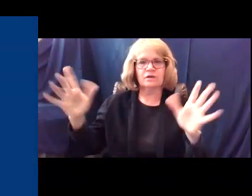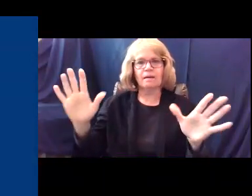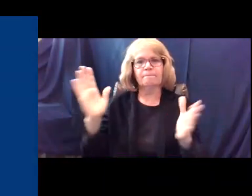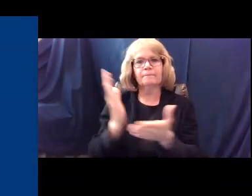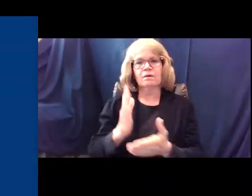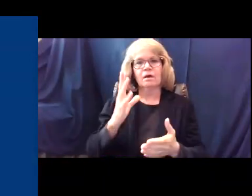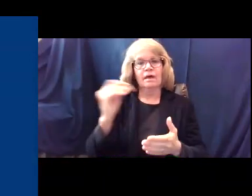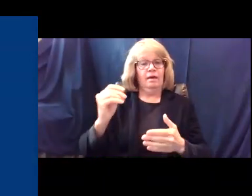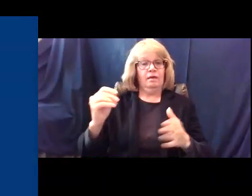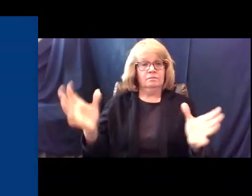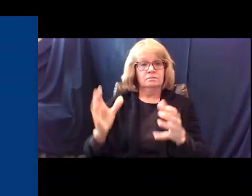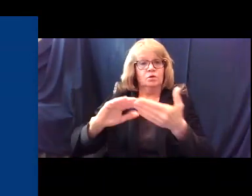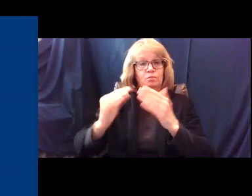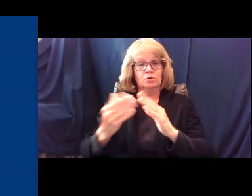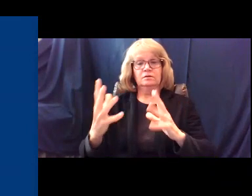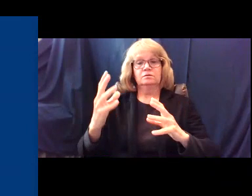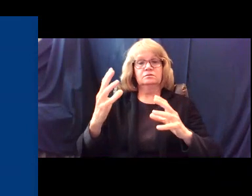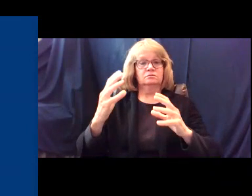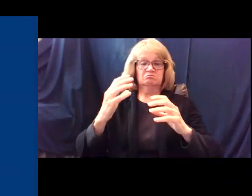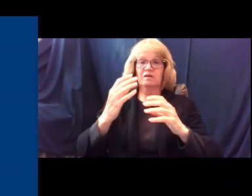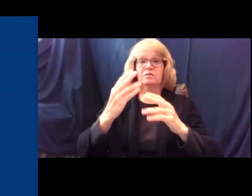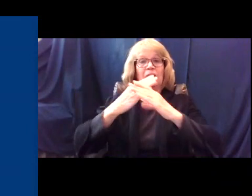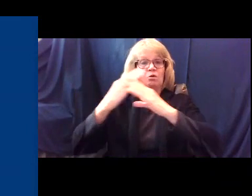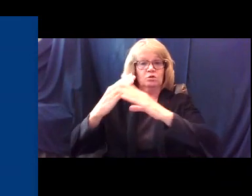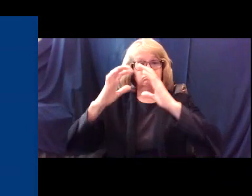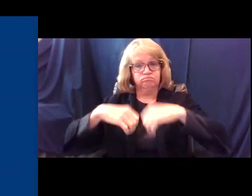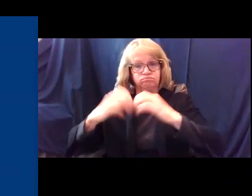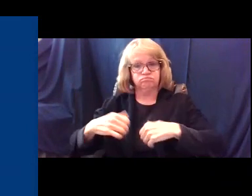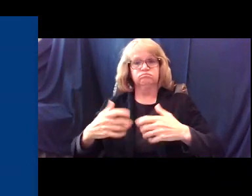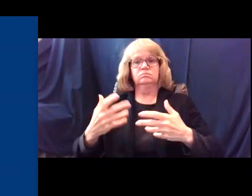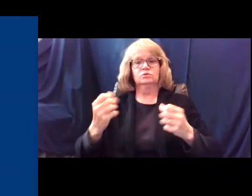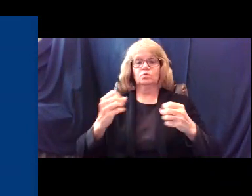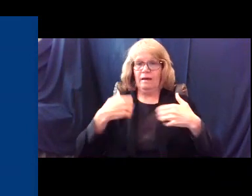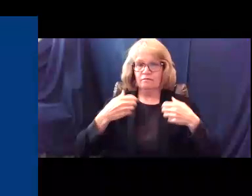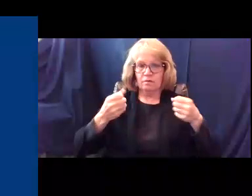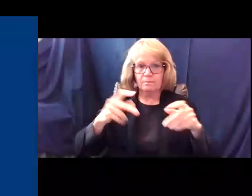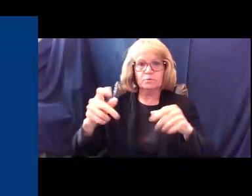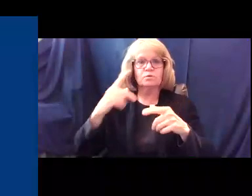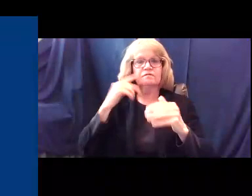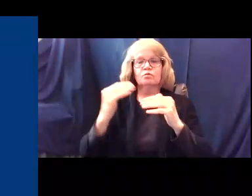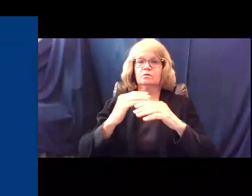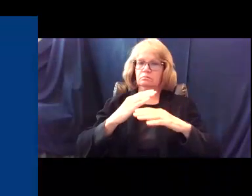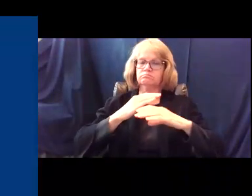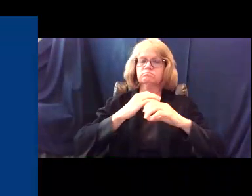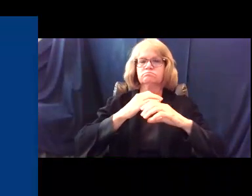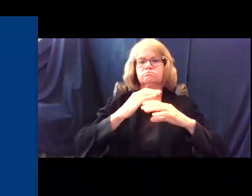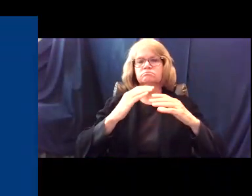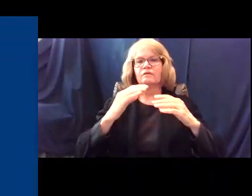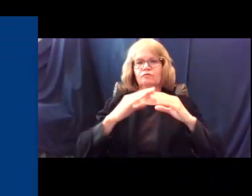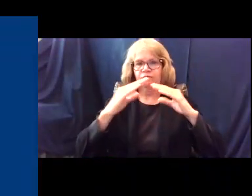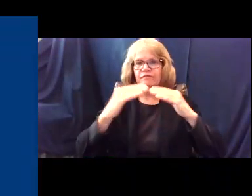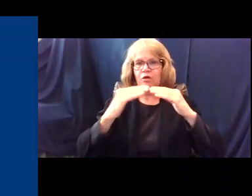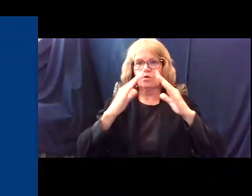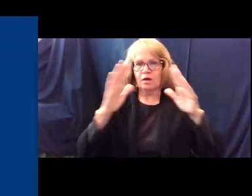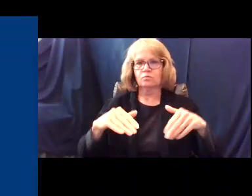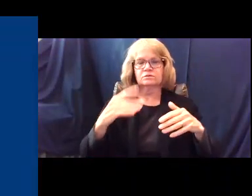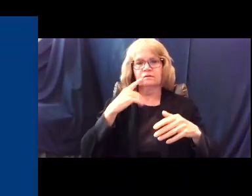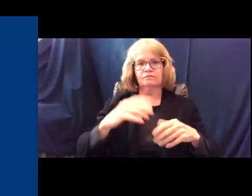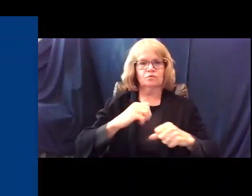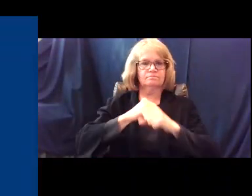to opportunity based on protected characteristics. So as I saw in the chat